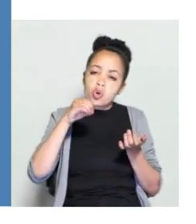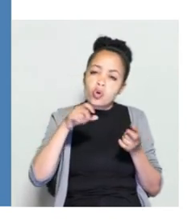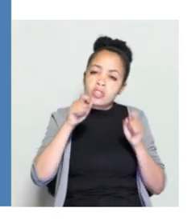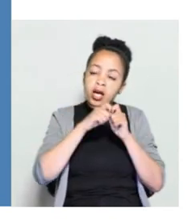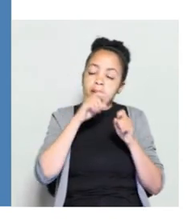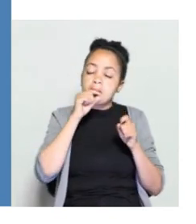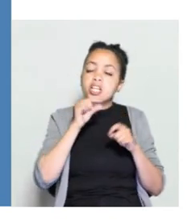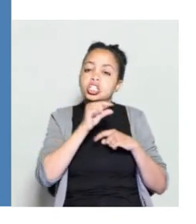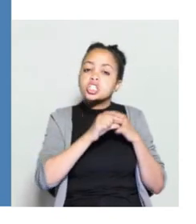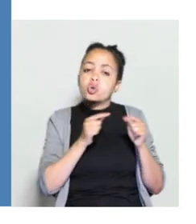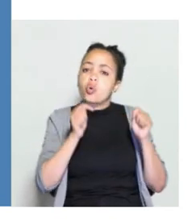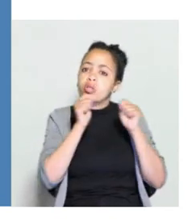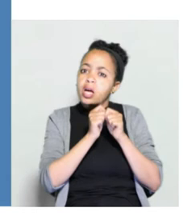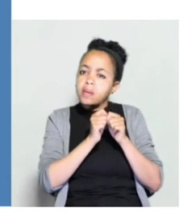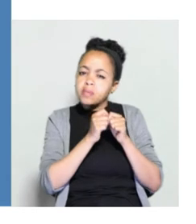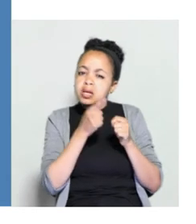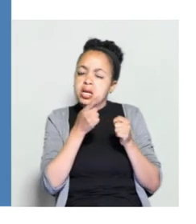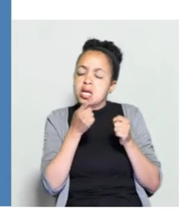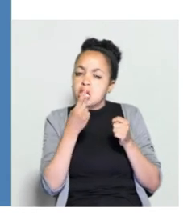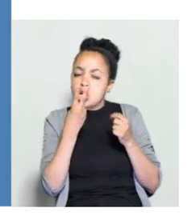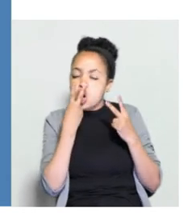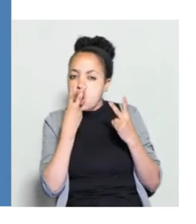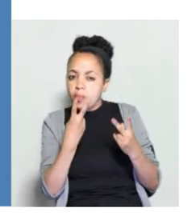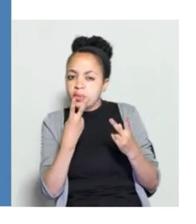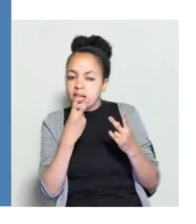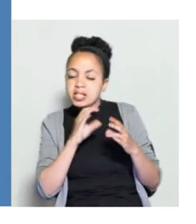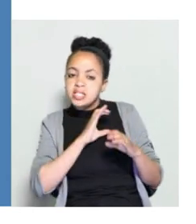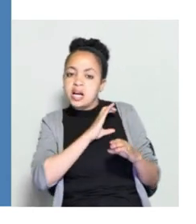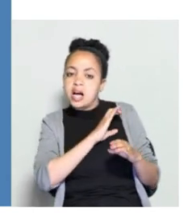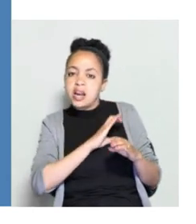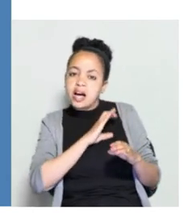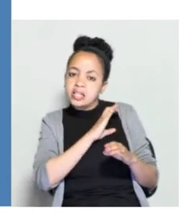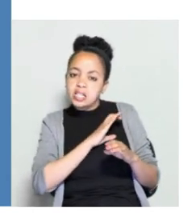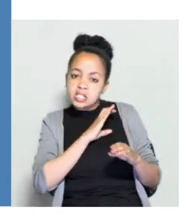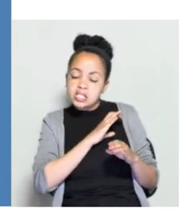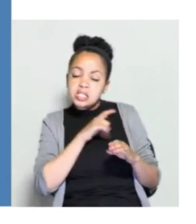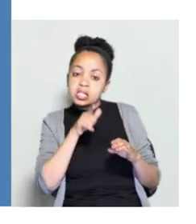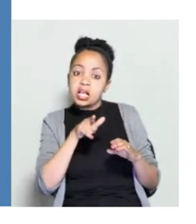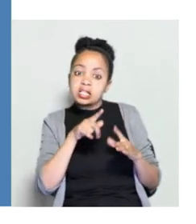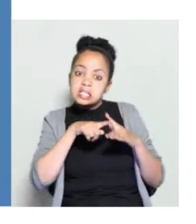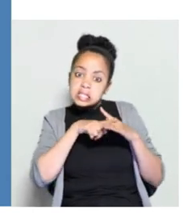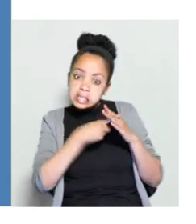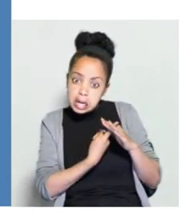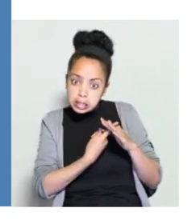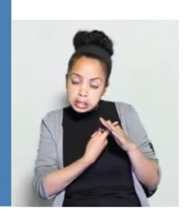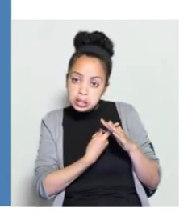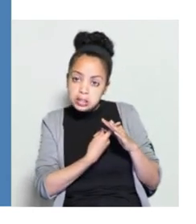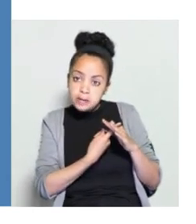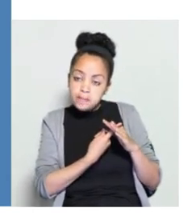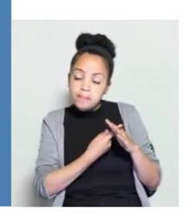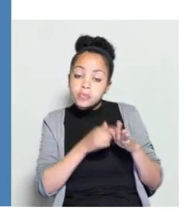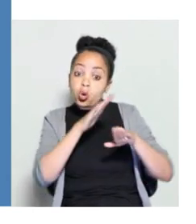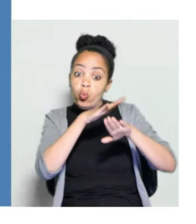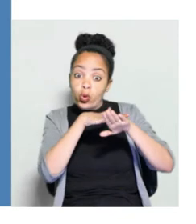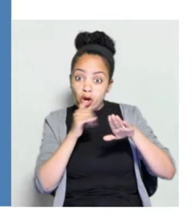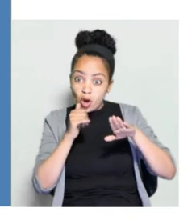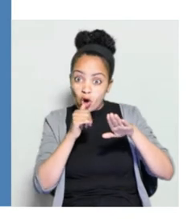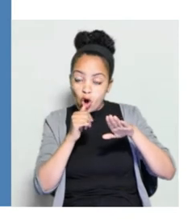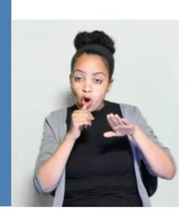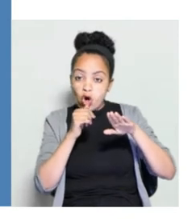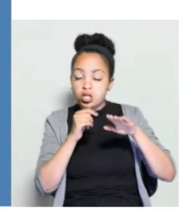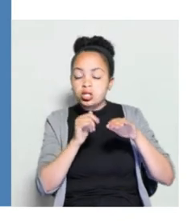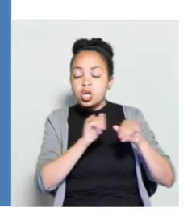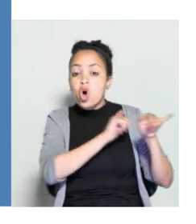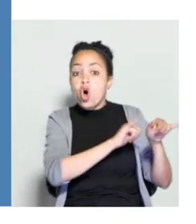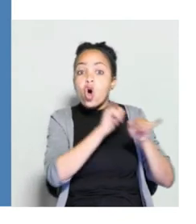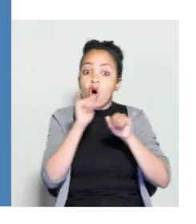F2 generation. Whether he obtained the character from the character that he started, we call homozygous